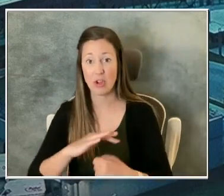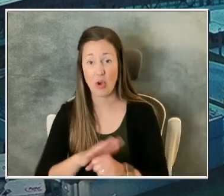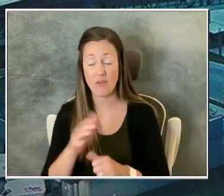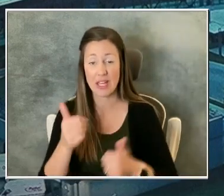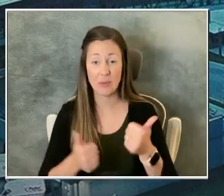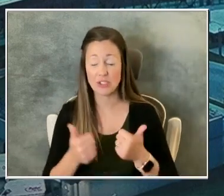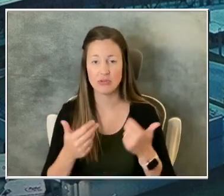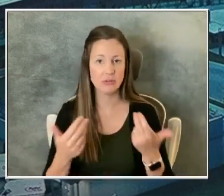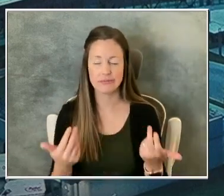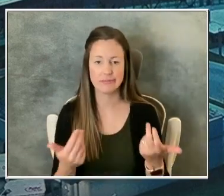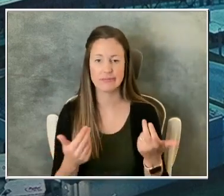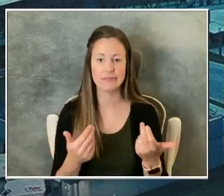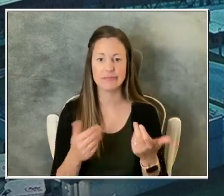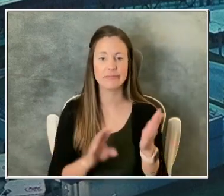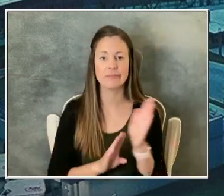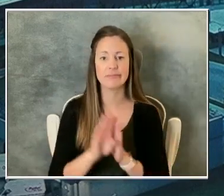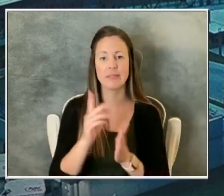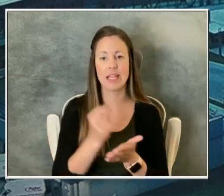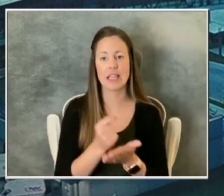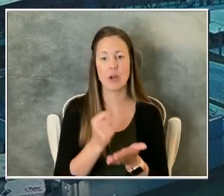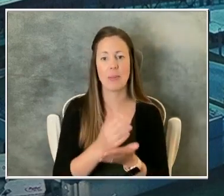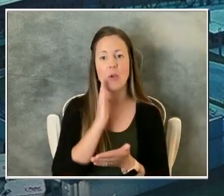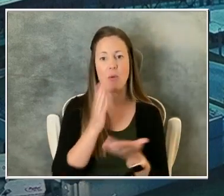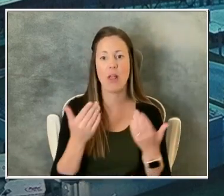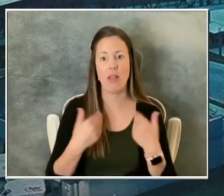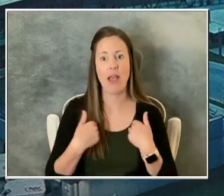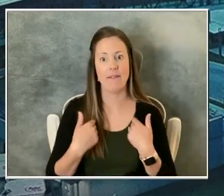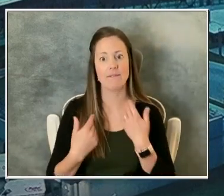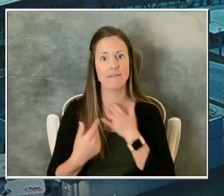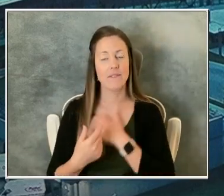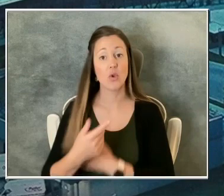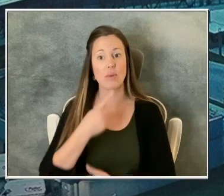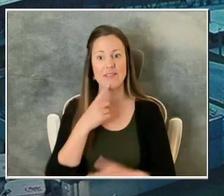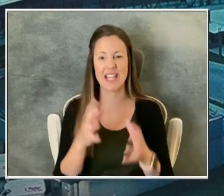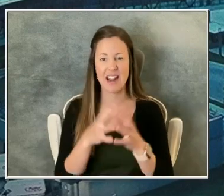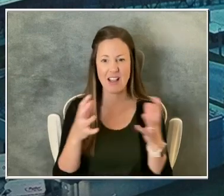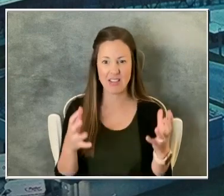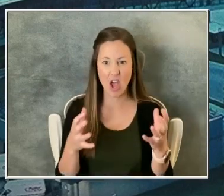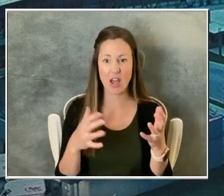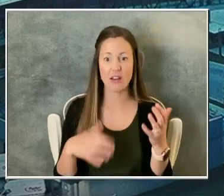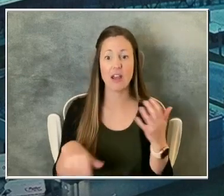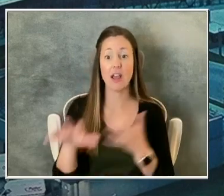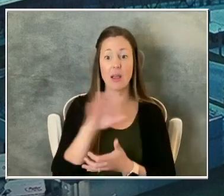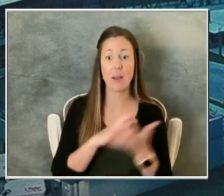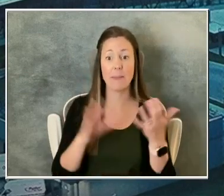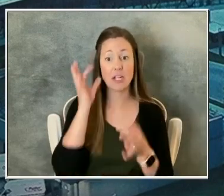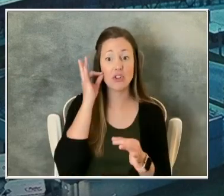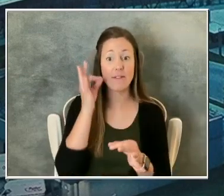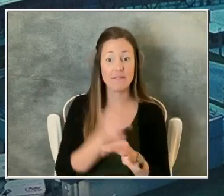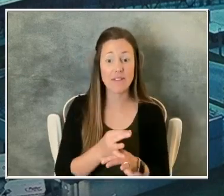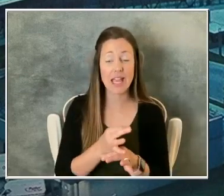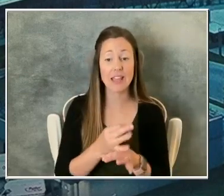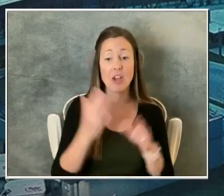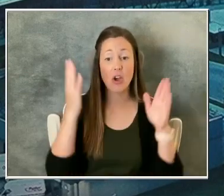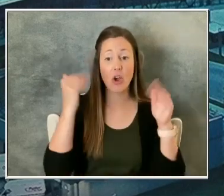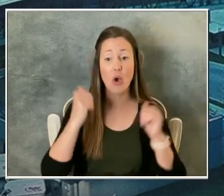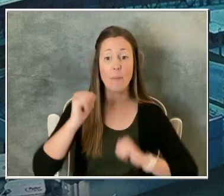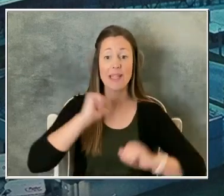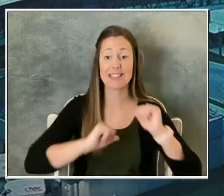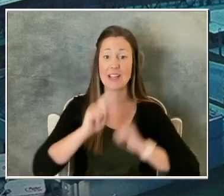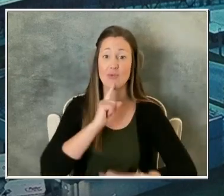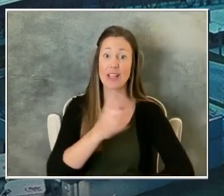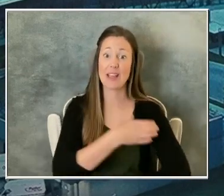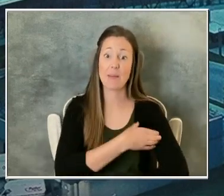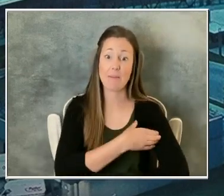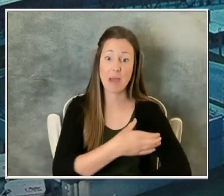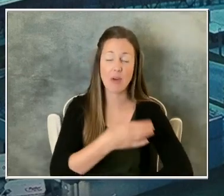stick to that. Remember, we've said all along on this program, the combination of faith, hope, and science is powerful. I think the scientific